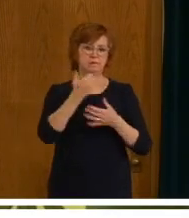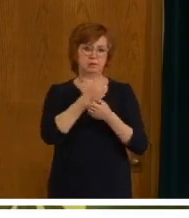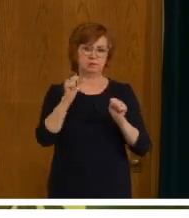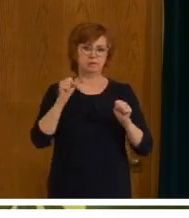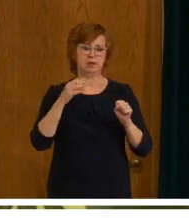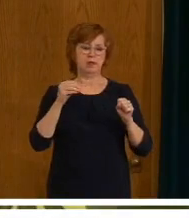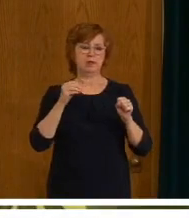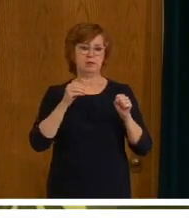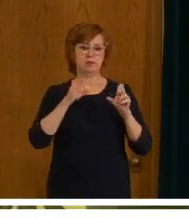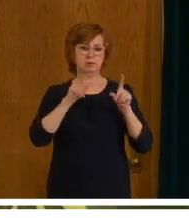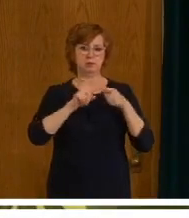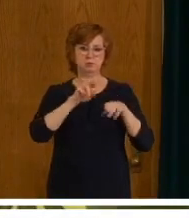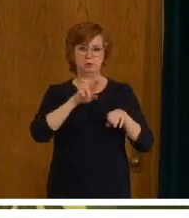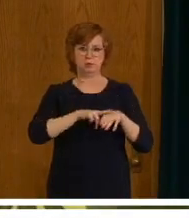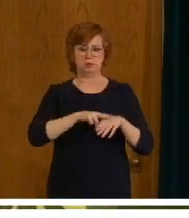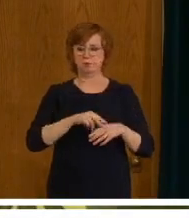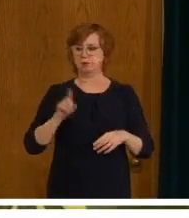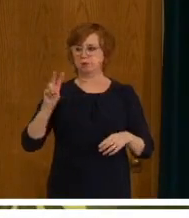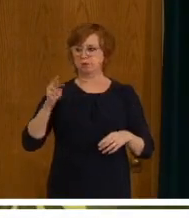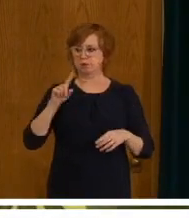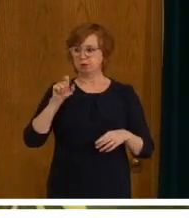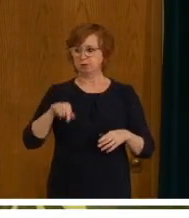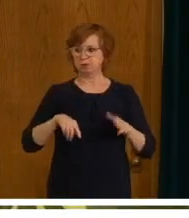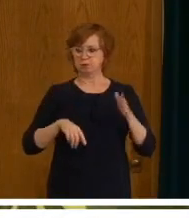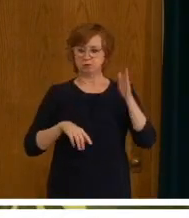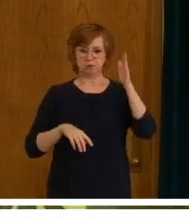province. Follow-up, Phil?